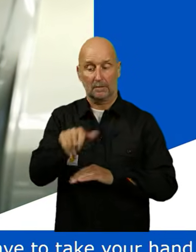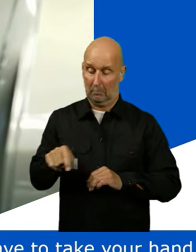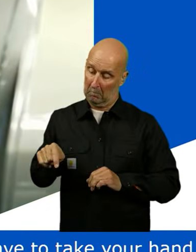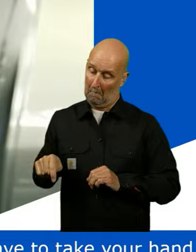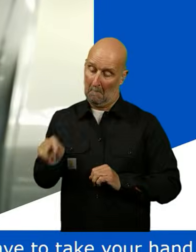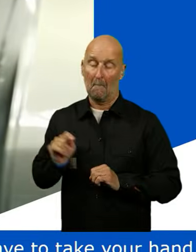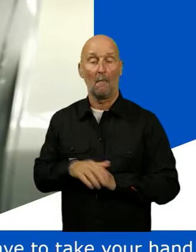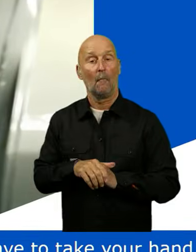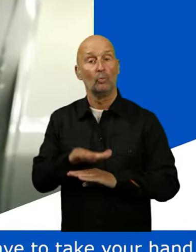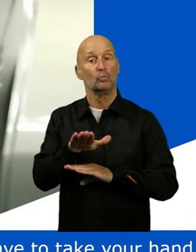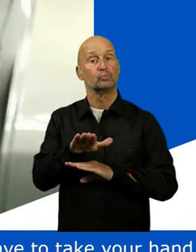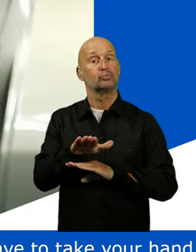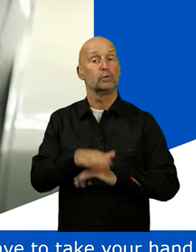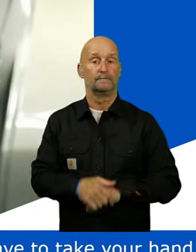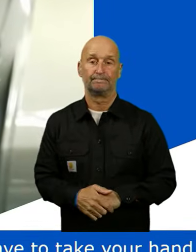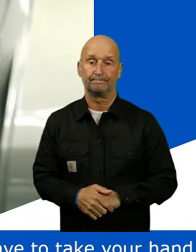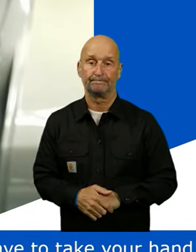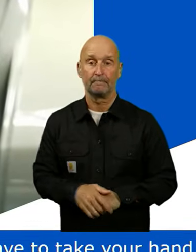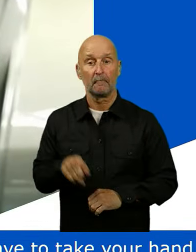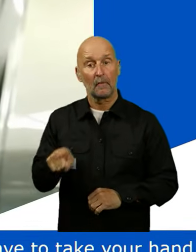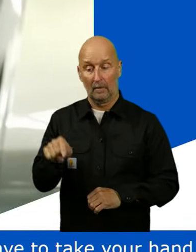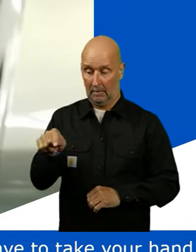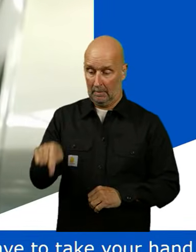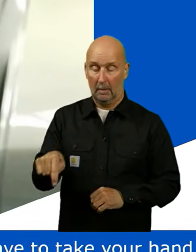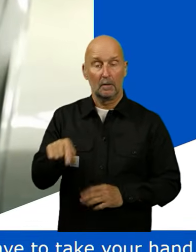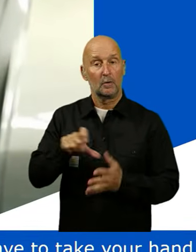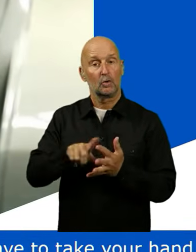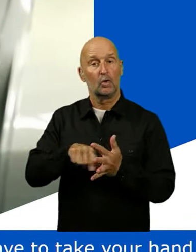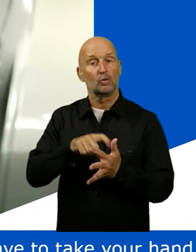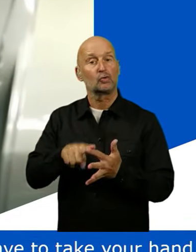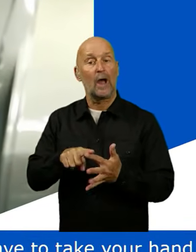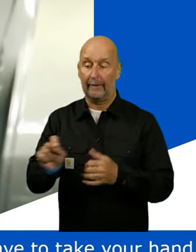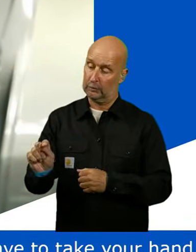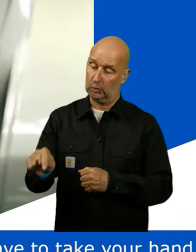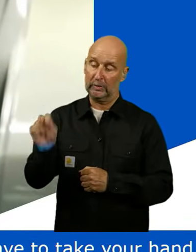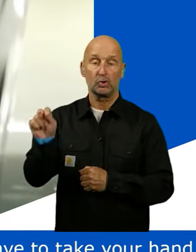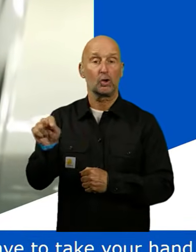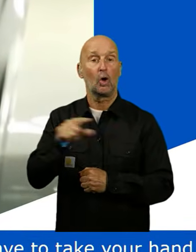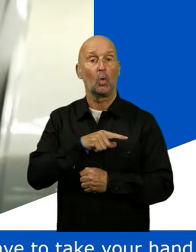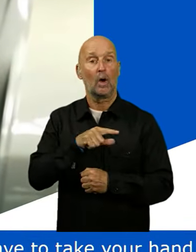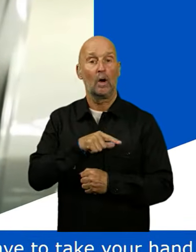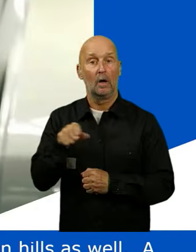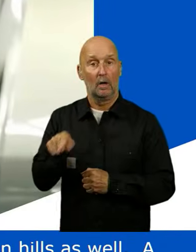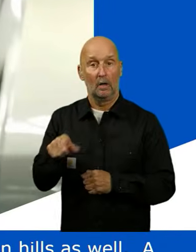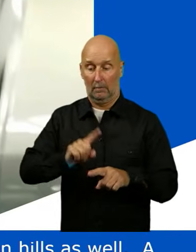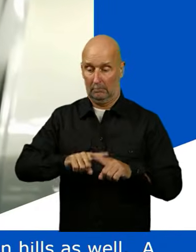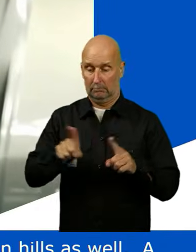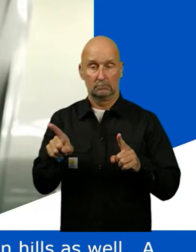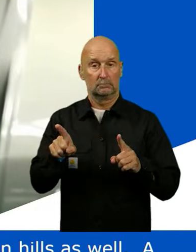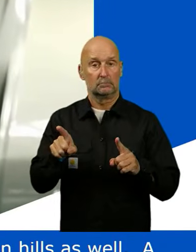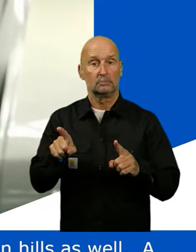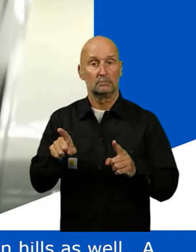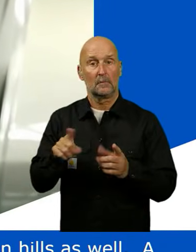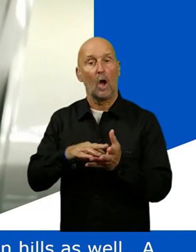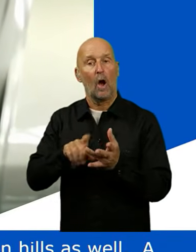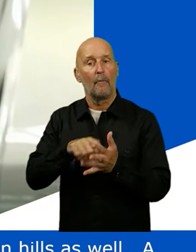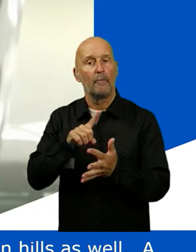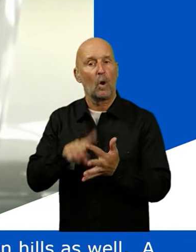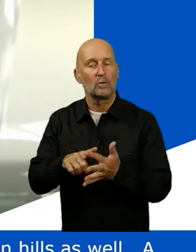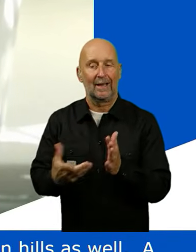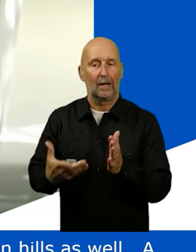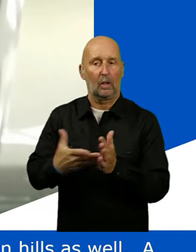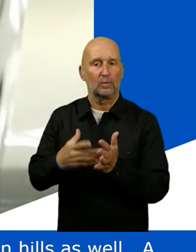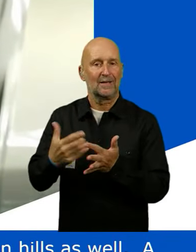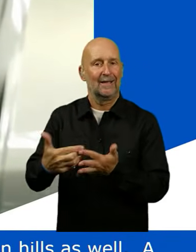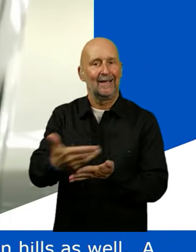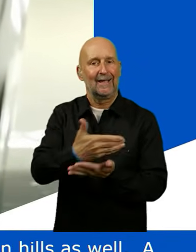well. There's a drive mode switch here, and that's easy to access, and that lets you shift between the various drive modes, and it includes an eco mode.